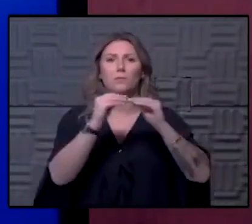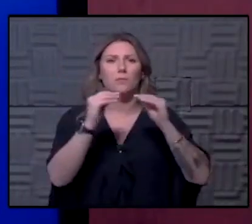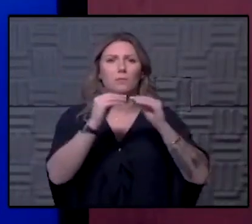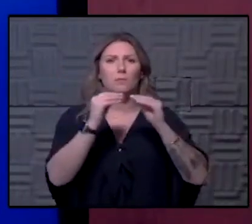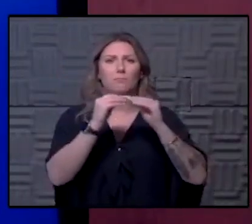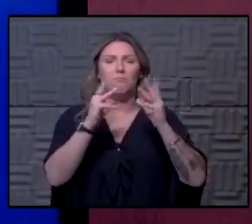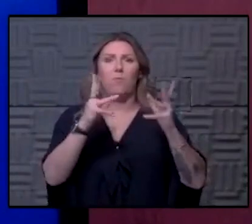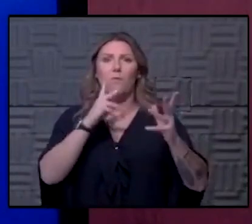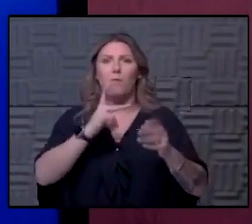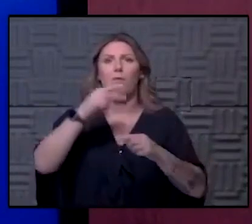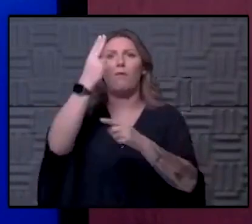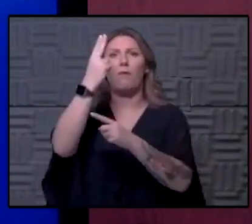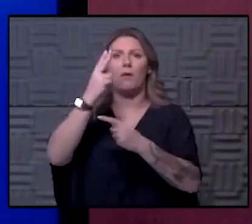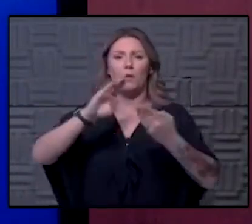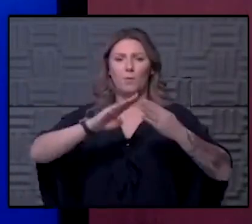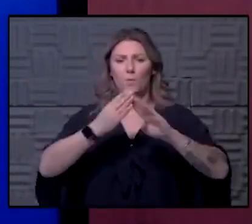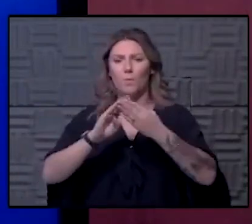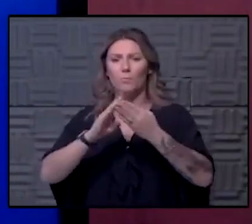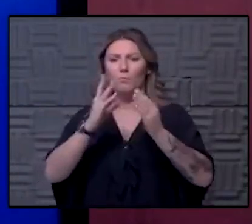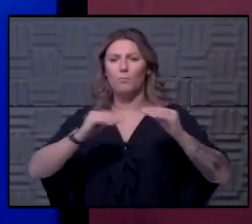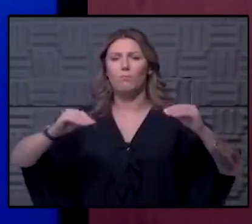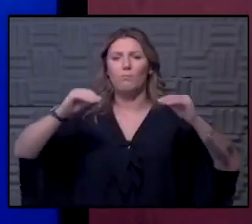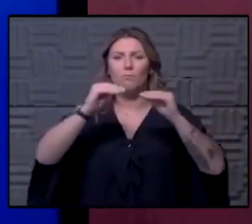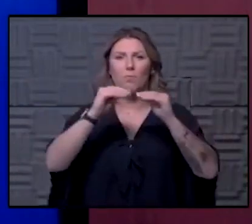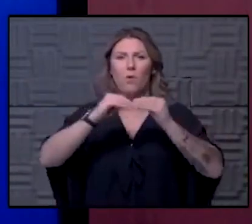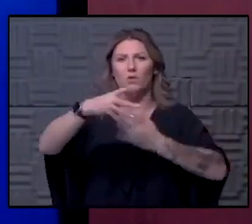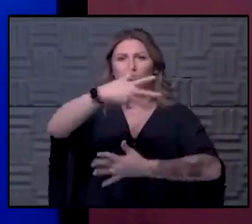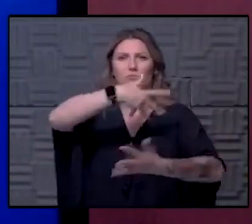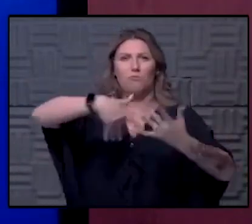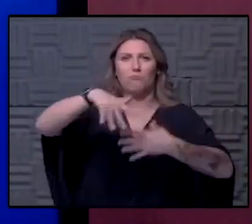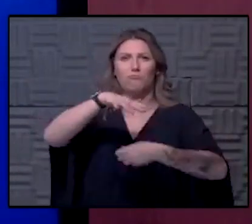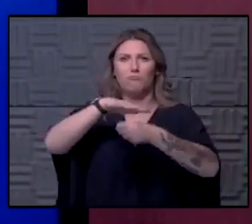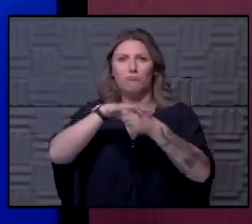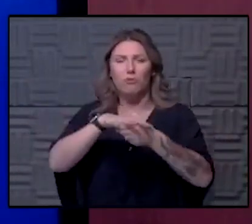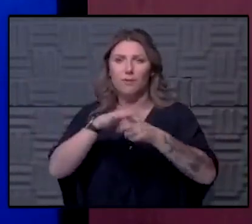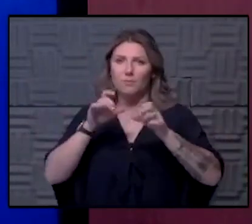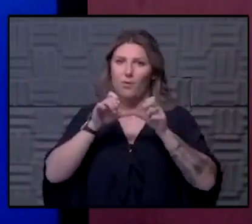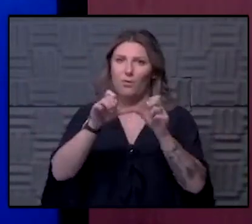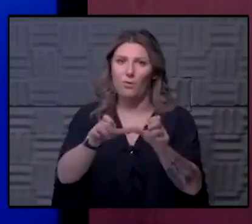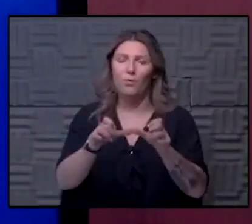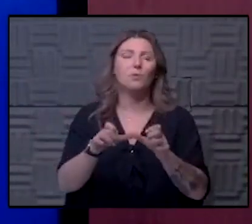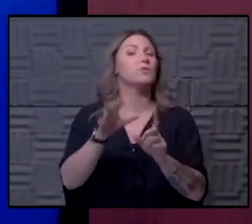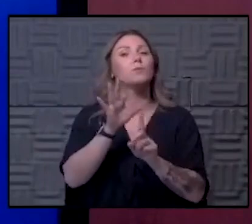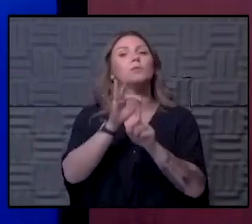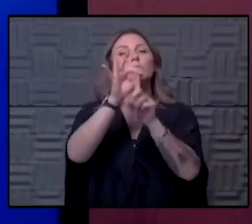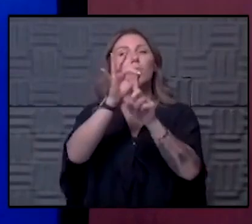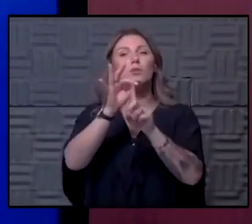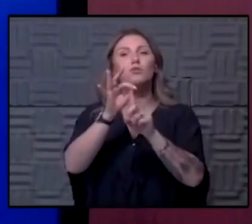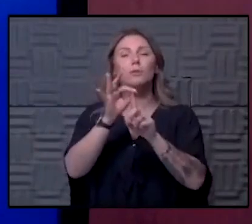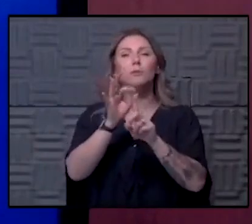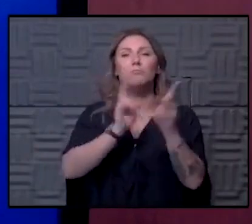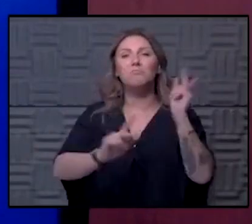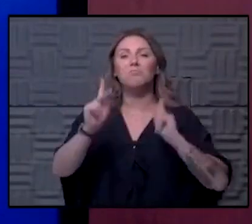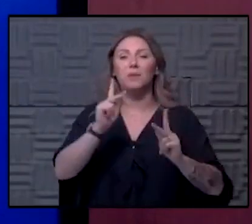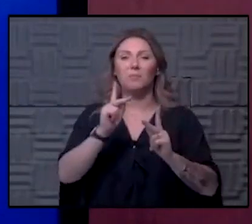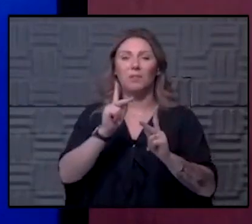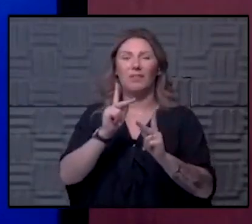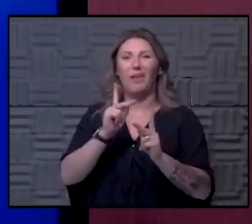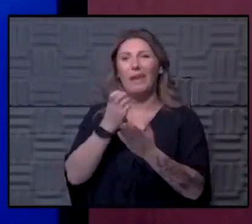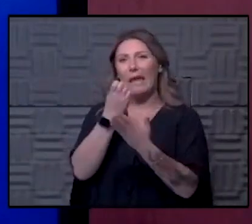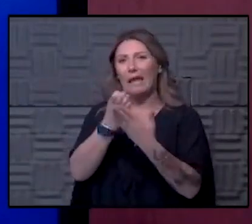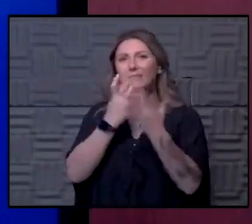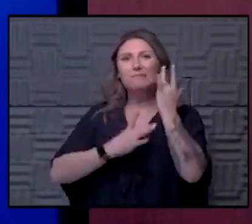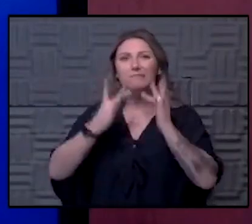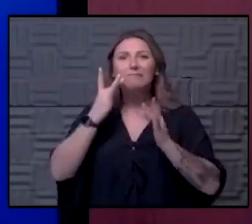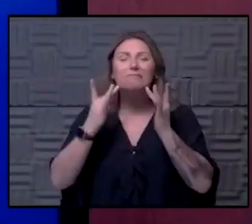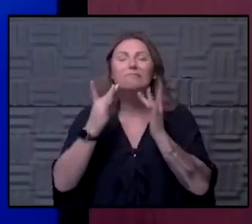communities where there is more underlying social stress on an ongoing basis. So especially, I think folks who are economically challenged,